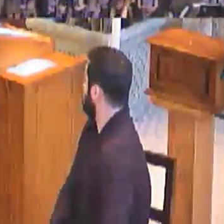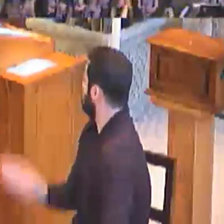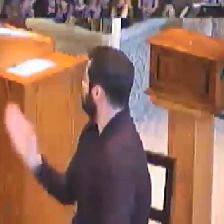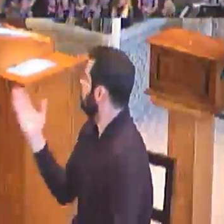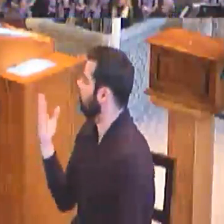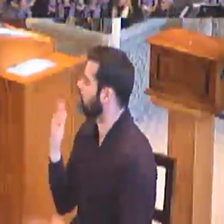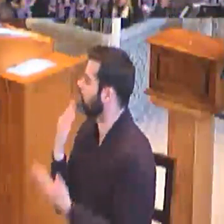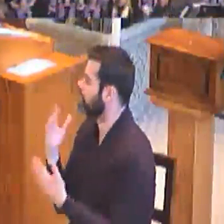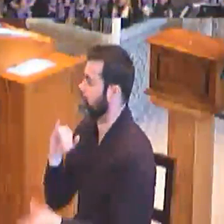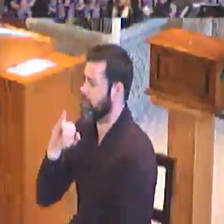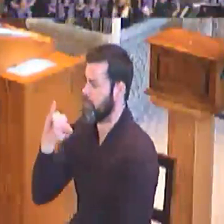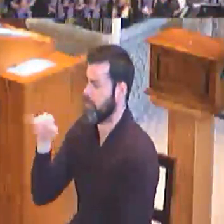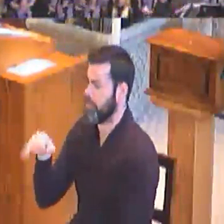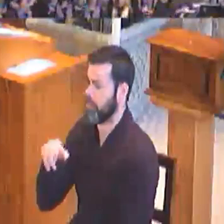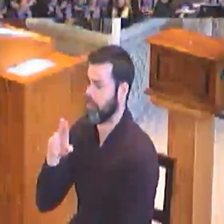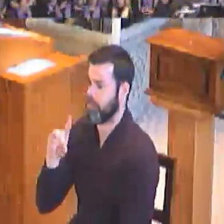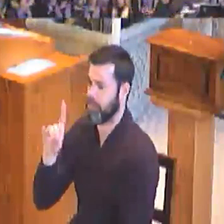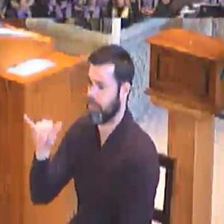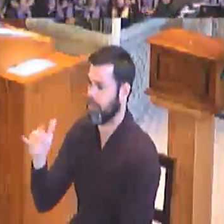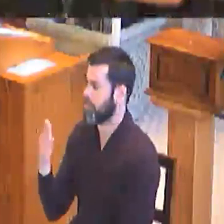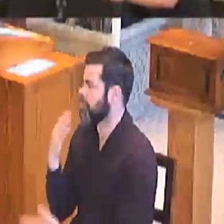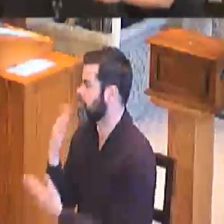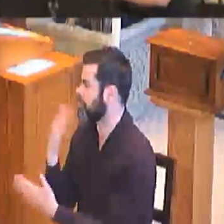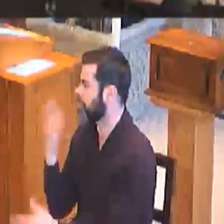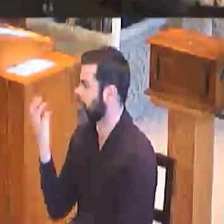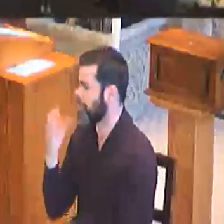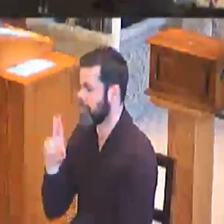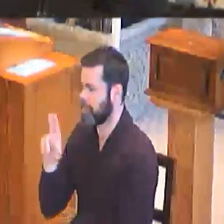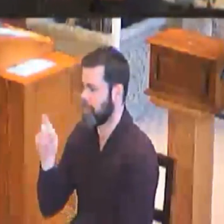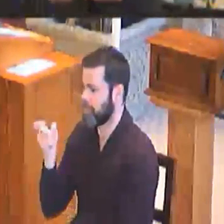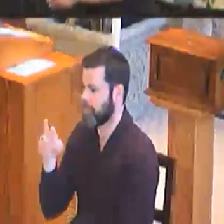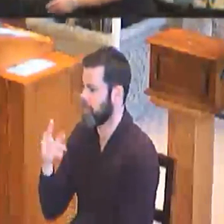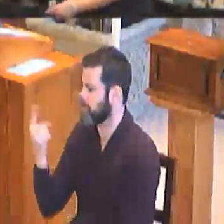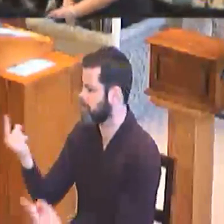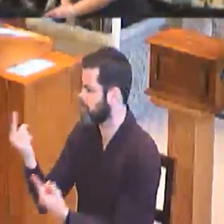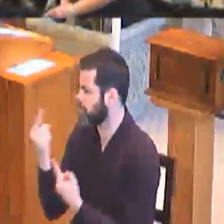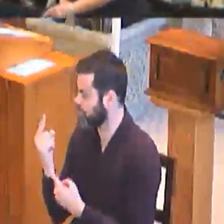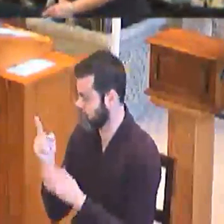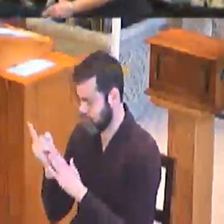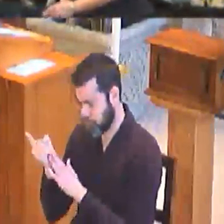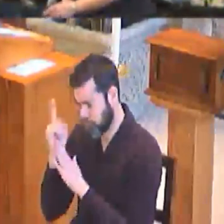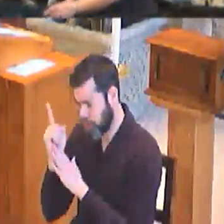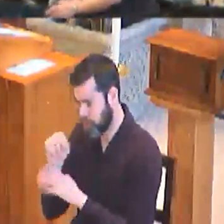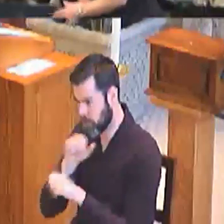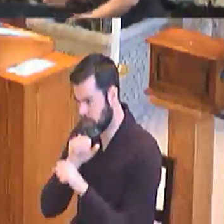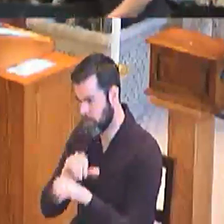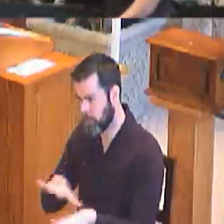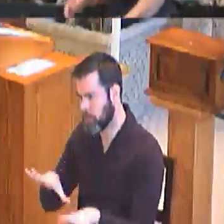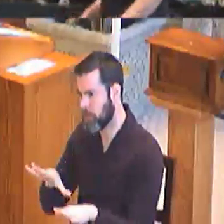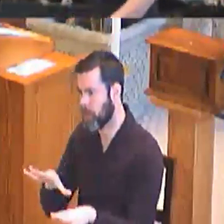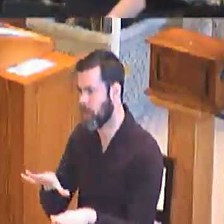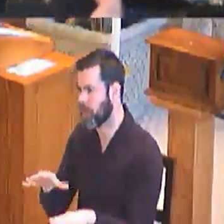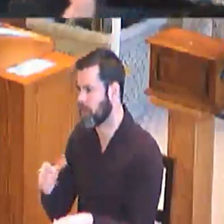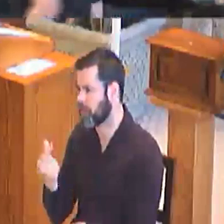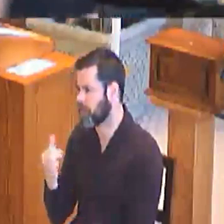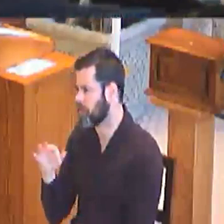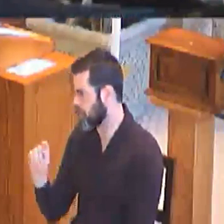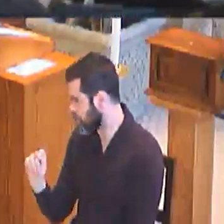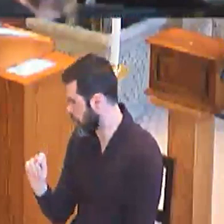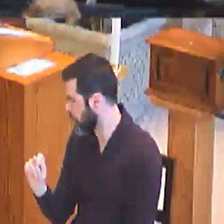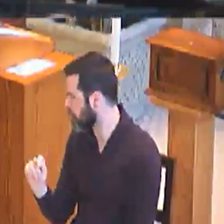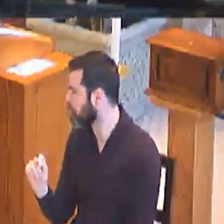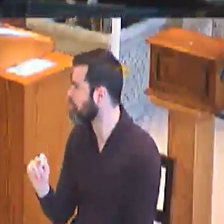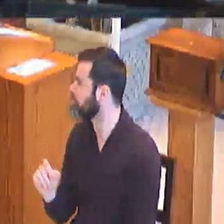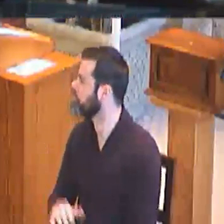Thank you, Judy. Thank you. So as our ushers come forth, let's just take a moment and we bless these tithes, these gifts, and